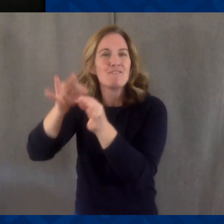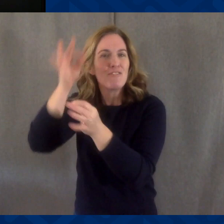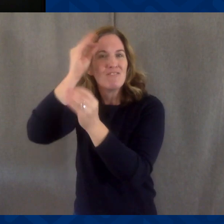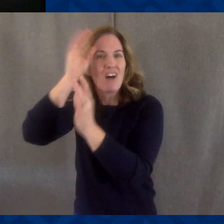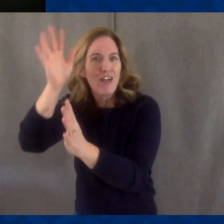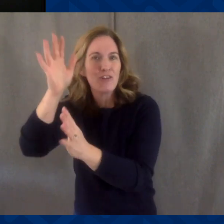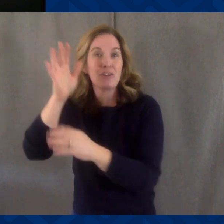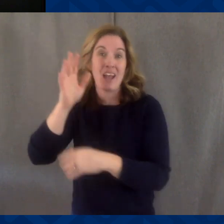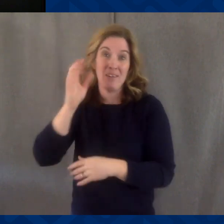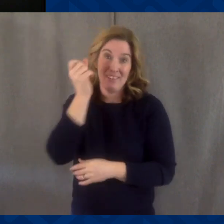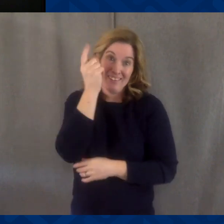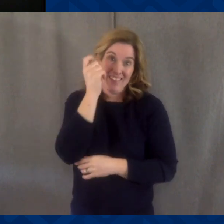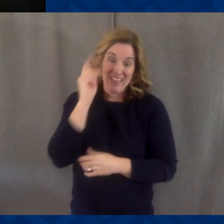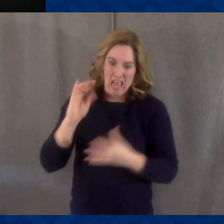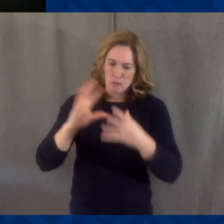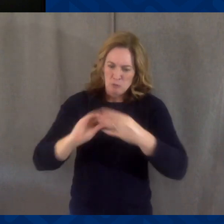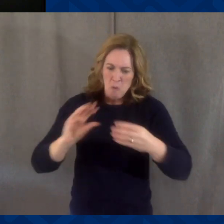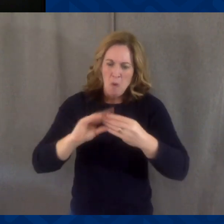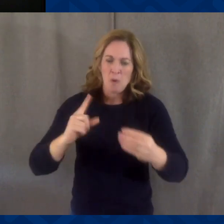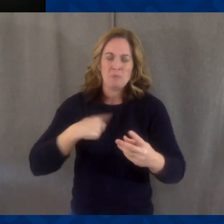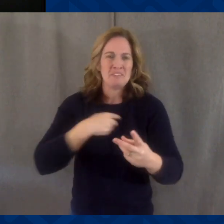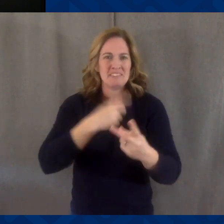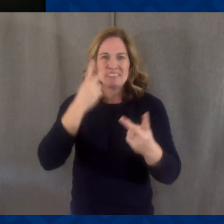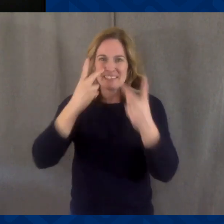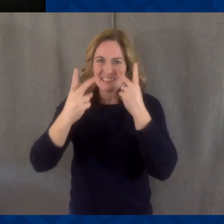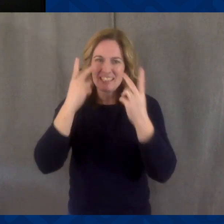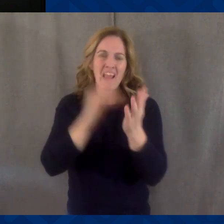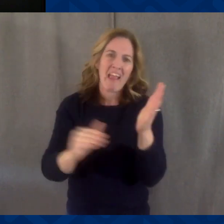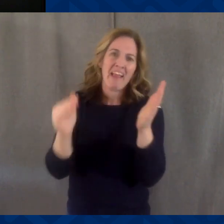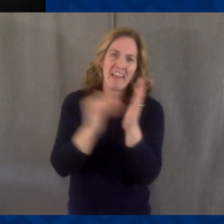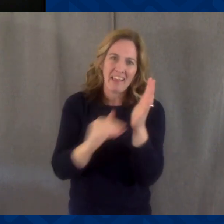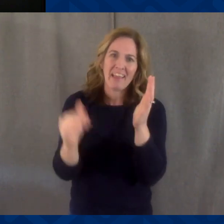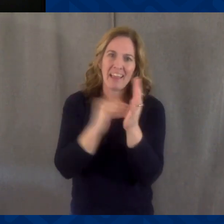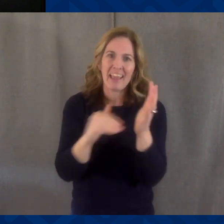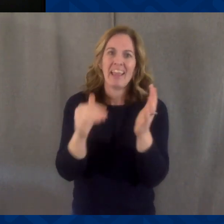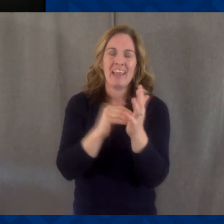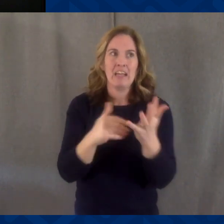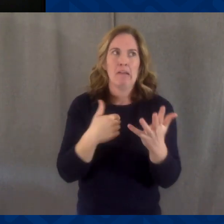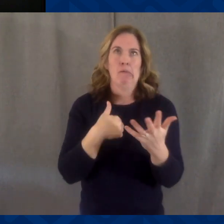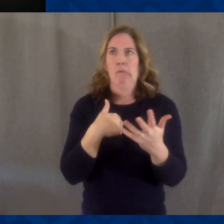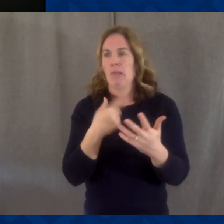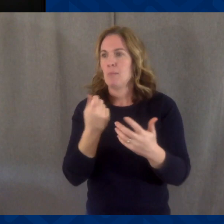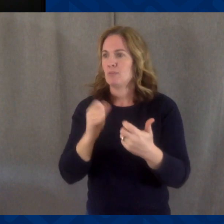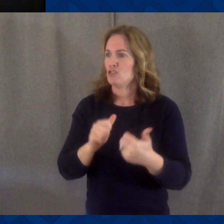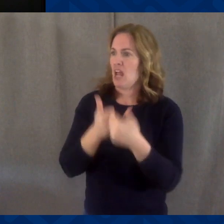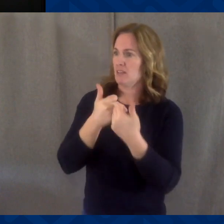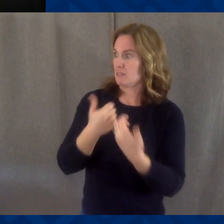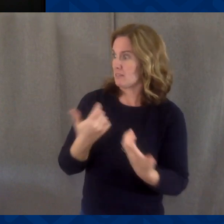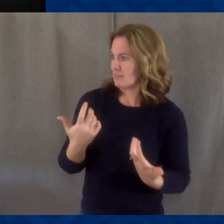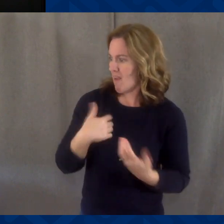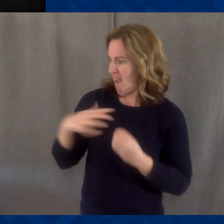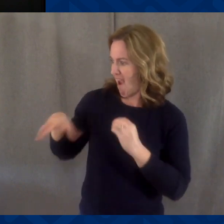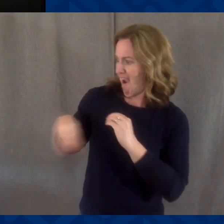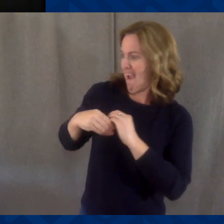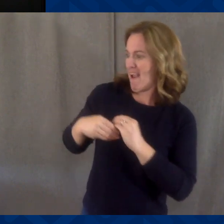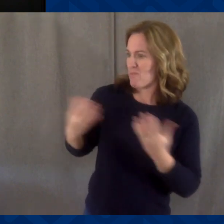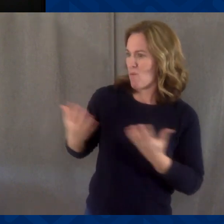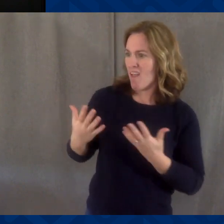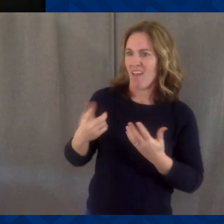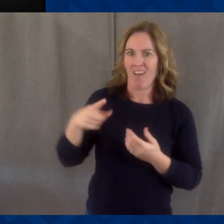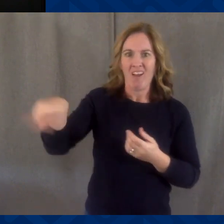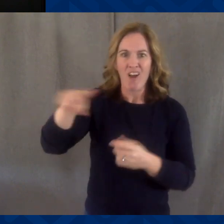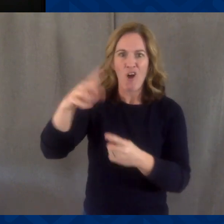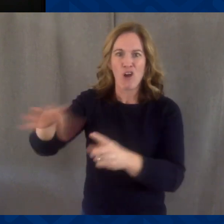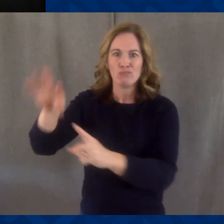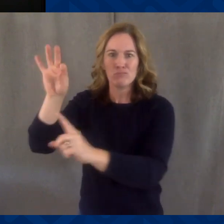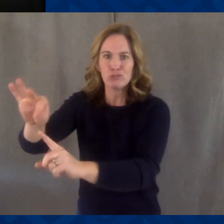15 is as I was praying through this, I was left wondering, what can I contribute to this text that hasn't already been preached? It's sort of like